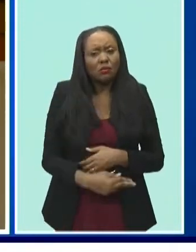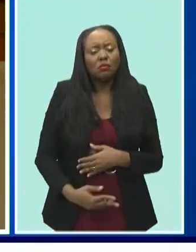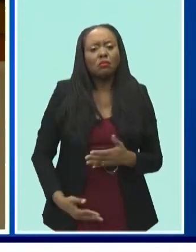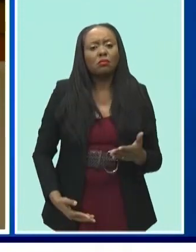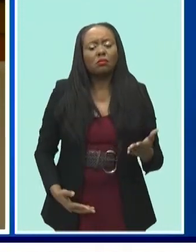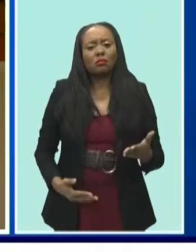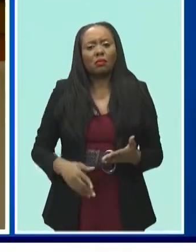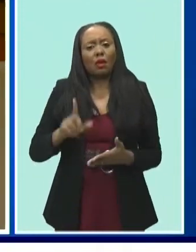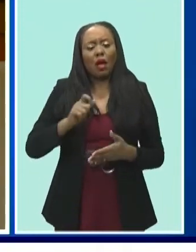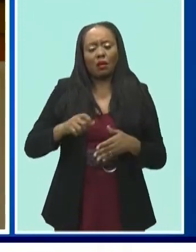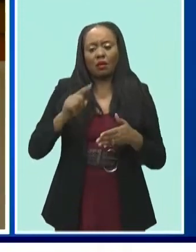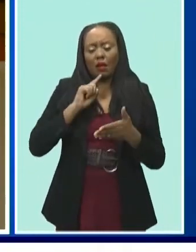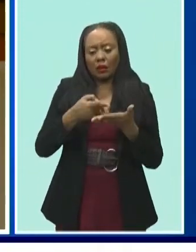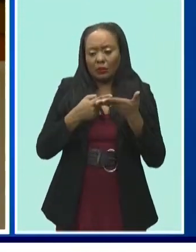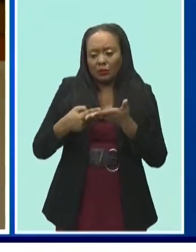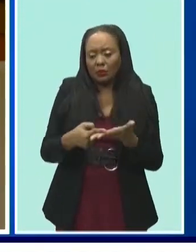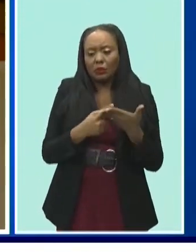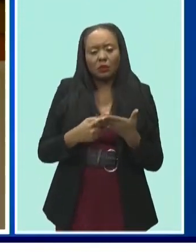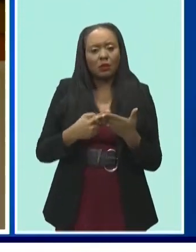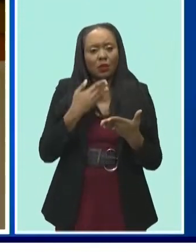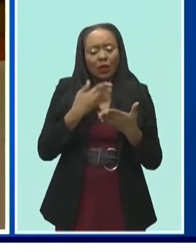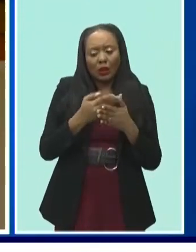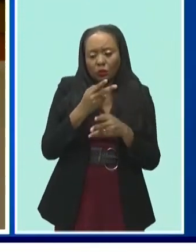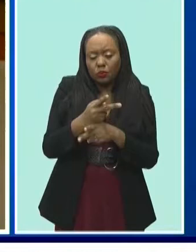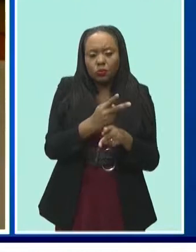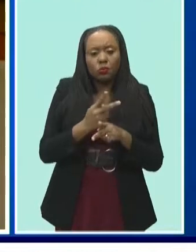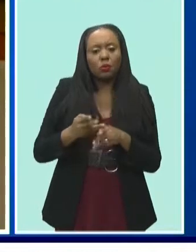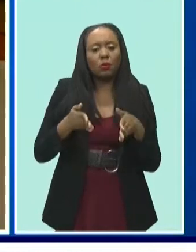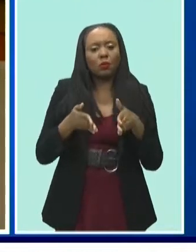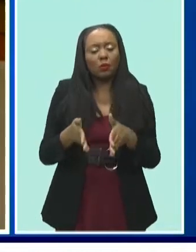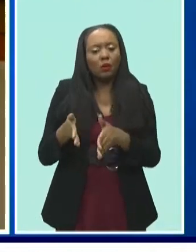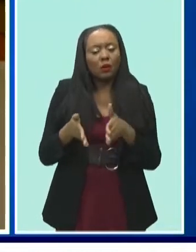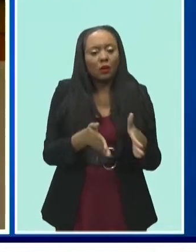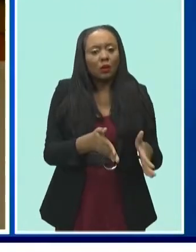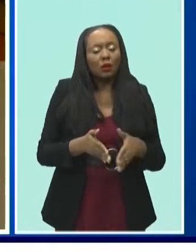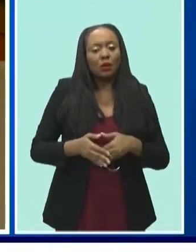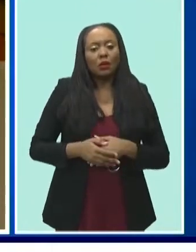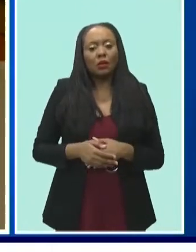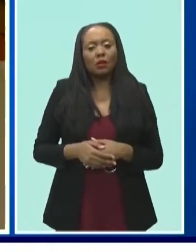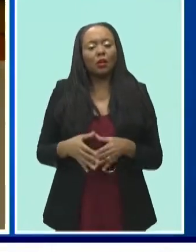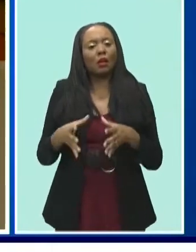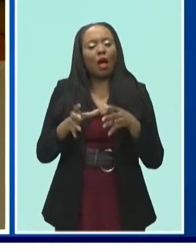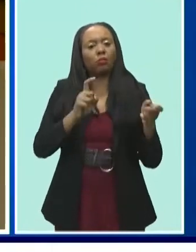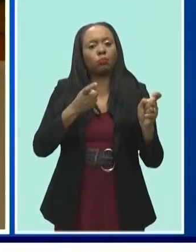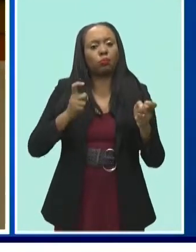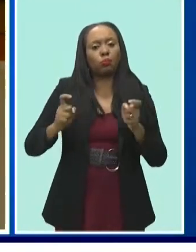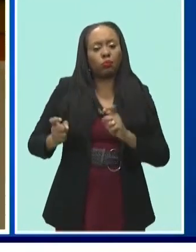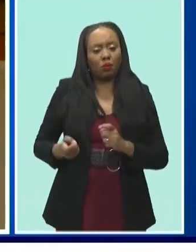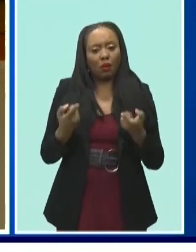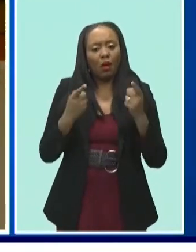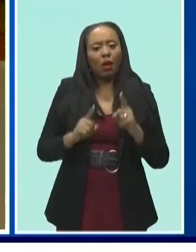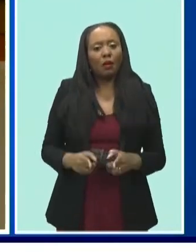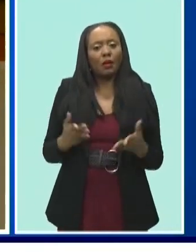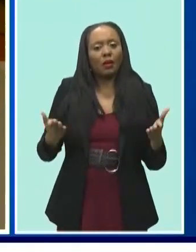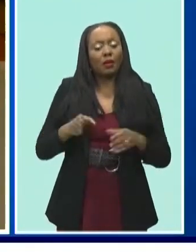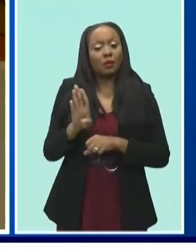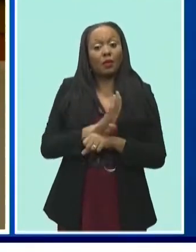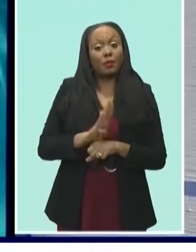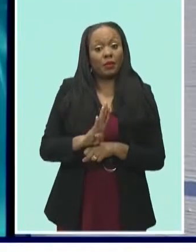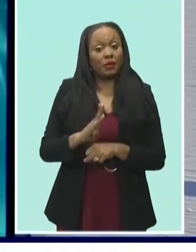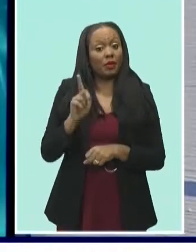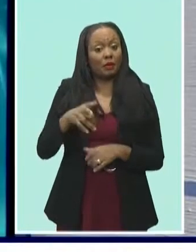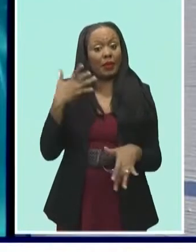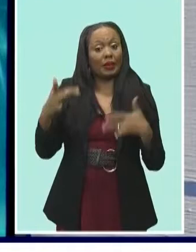really careful and thoughtful way, and it seems that the plans are in place. There's a lot of reforms taking place in Barbados. It must be a very exciting